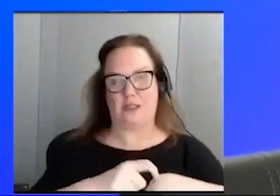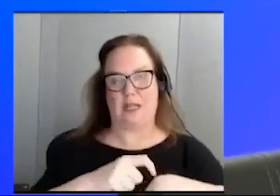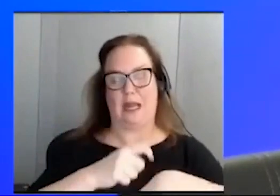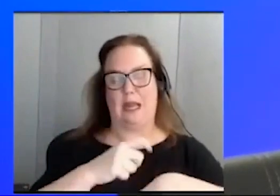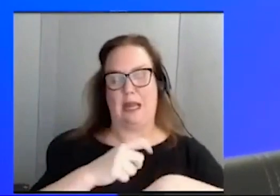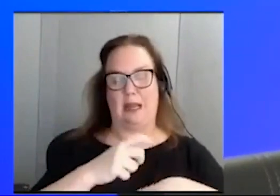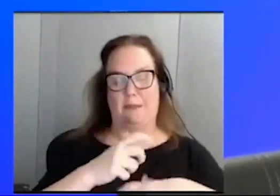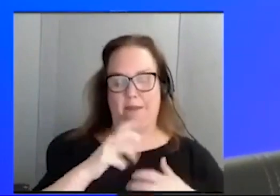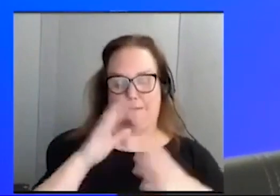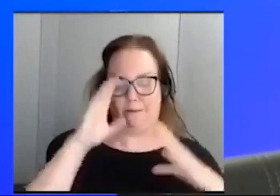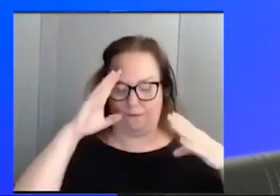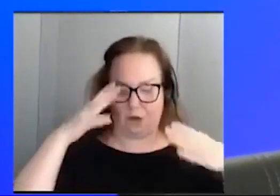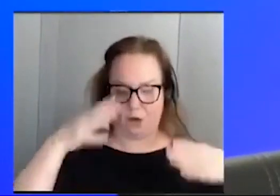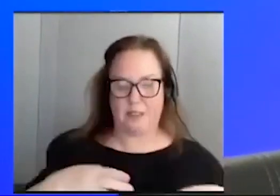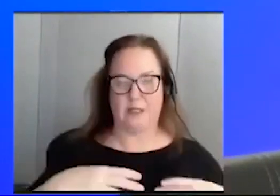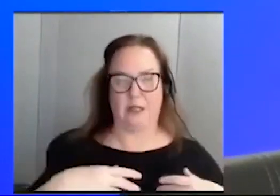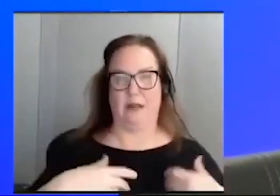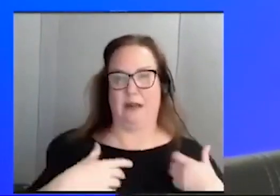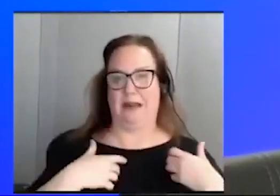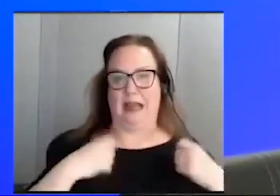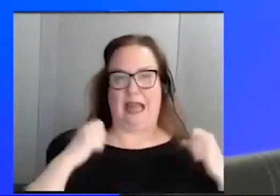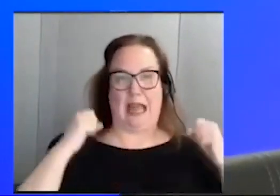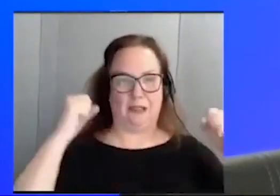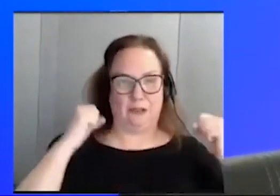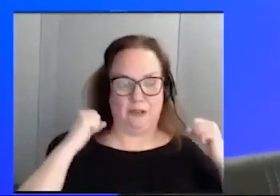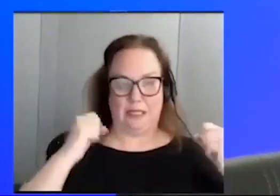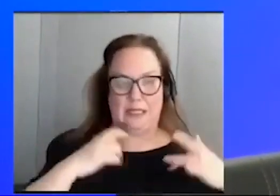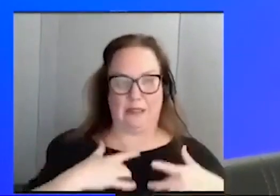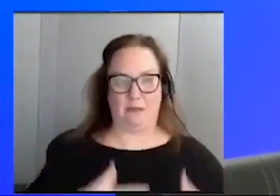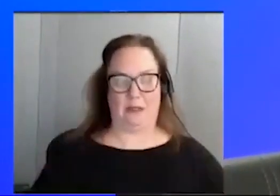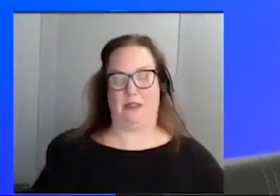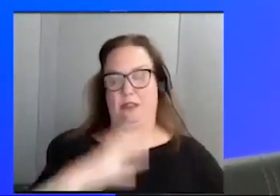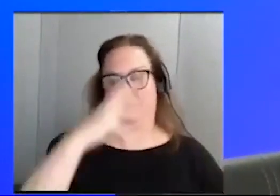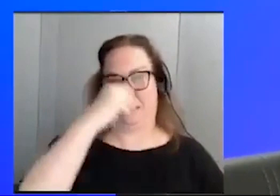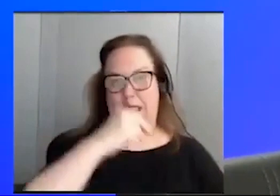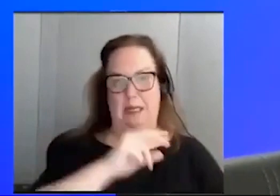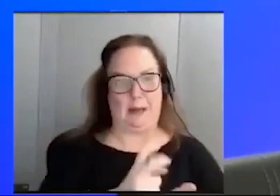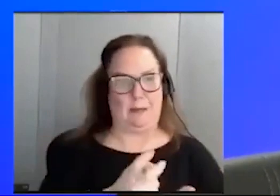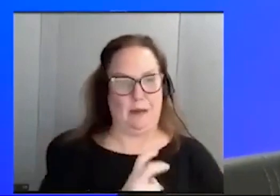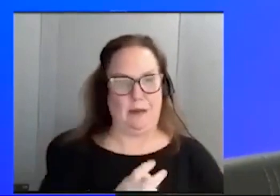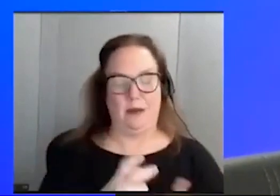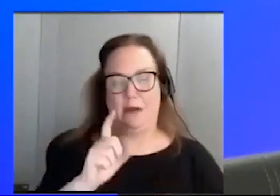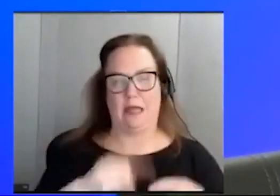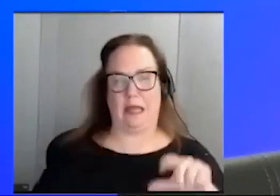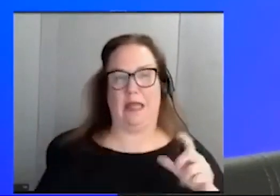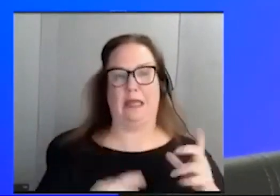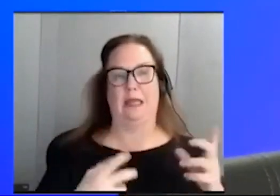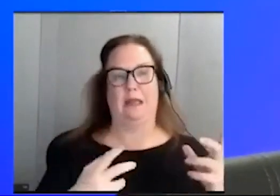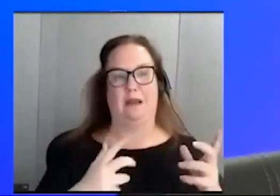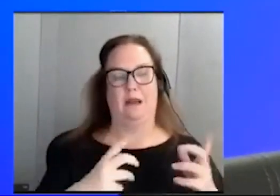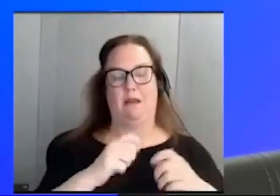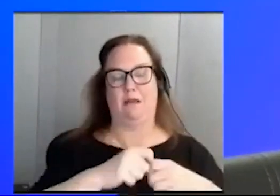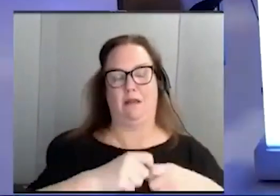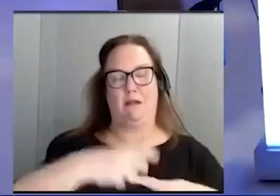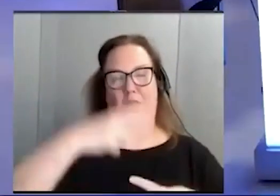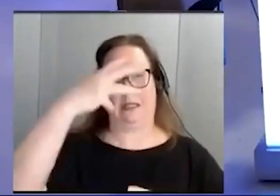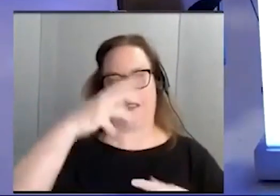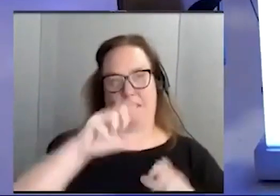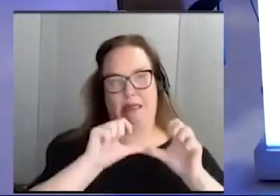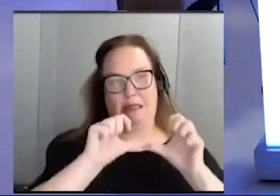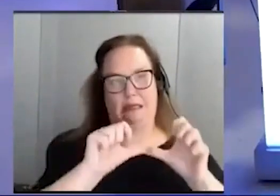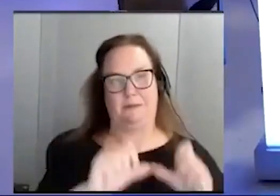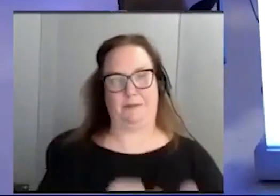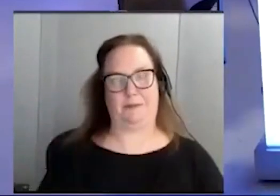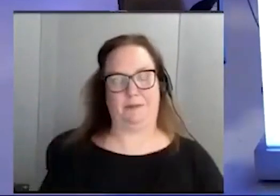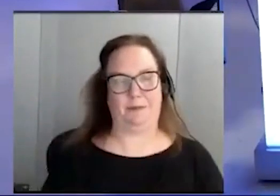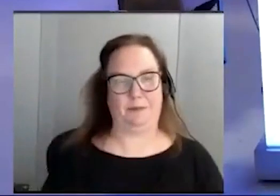exercise intolerance, depression, sleep problems. I mean, there's a very long list of symptoms that can persist. So can we just say these